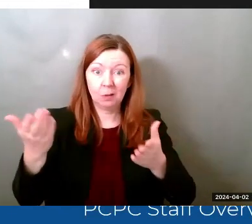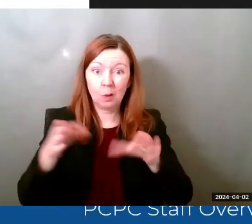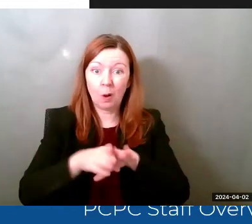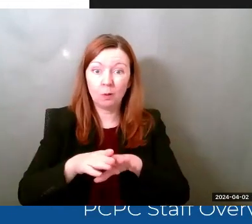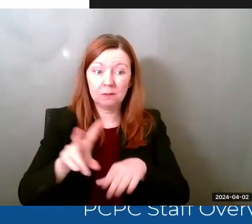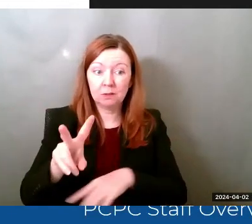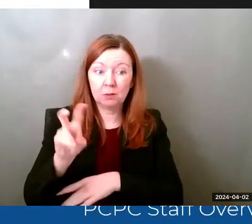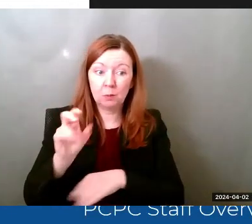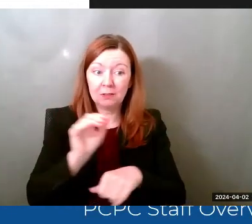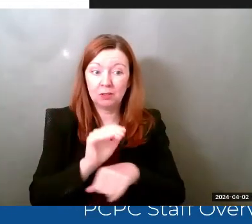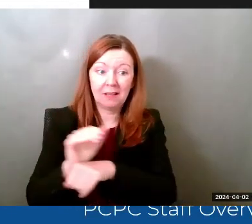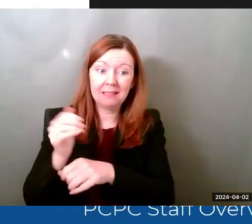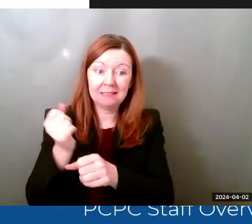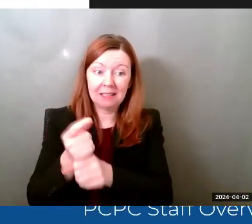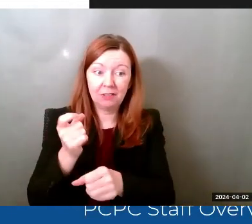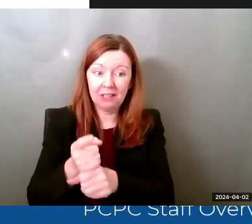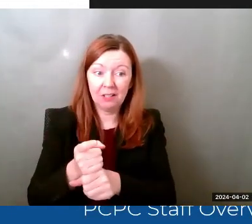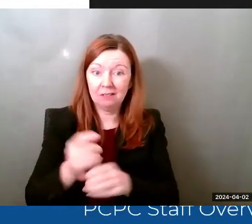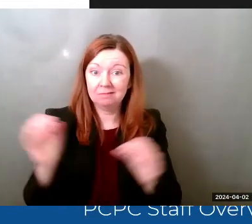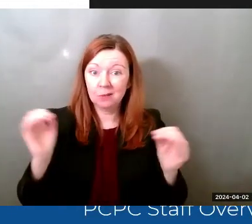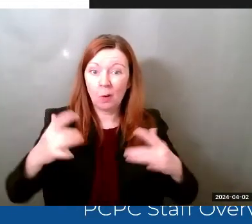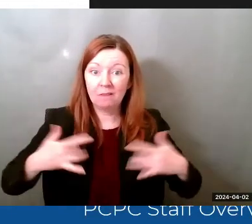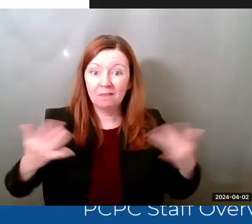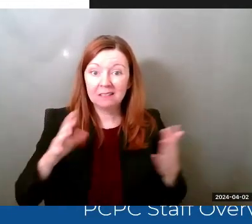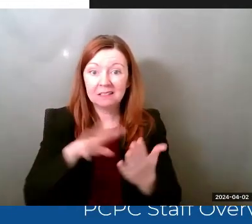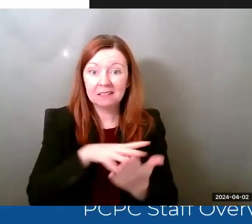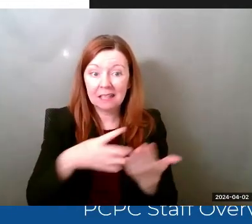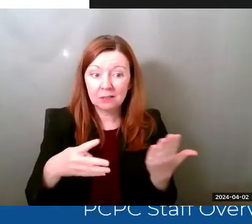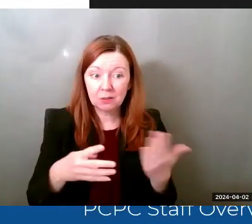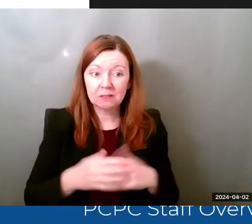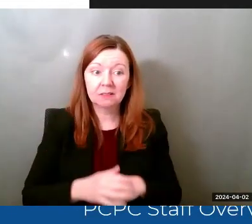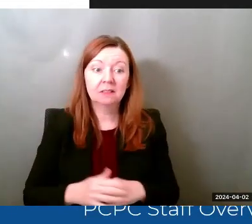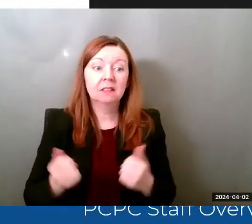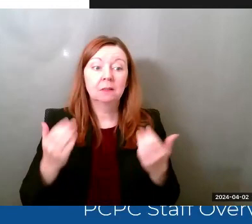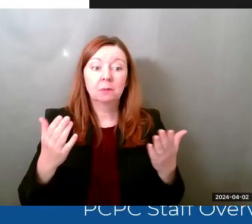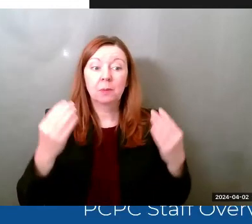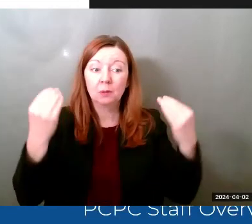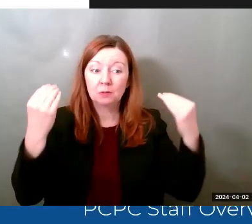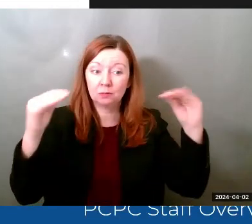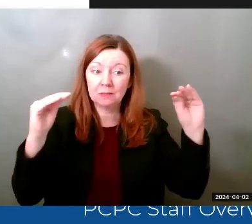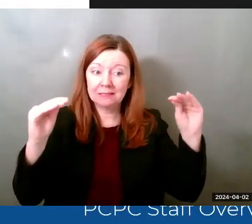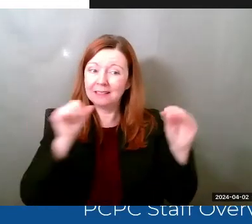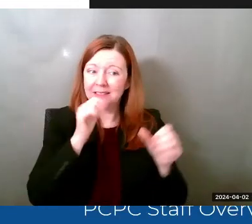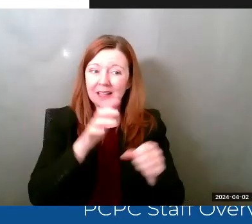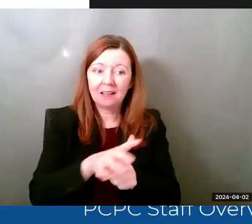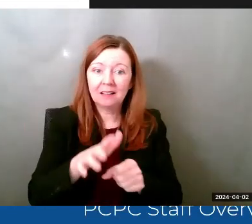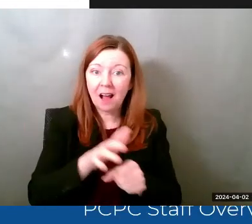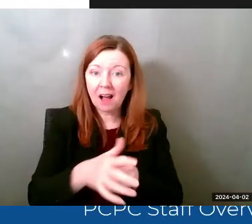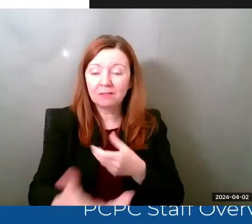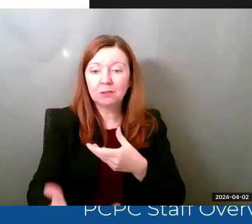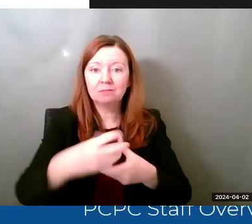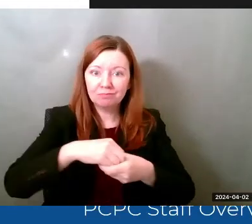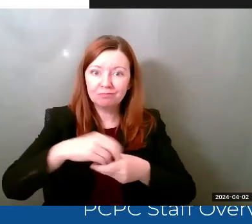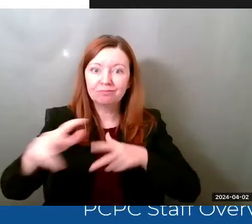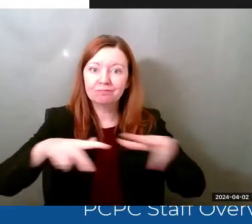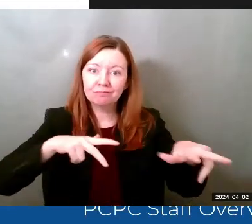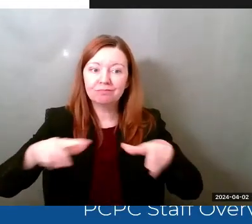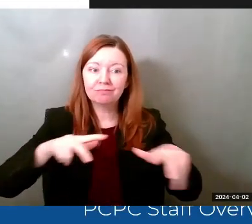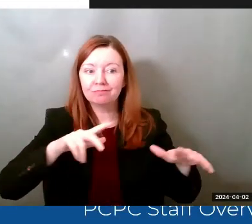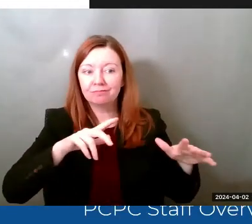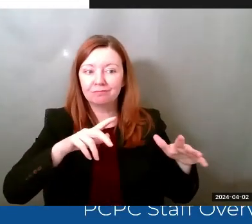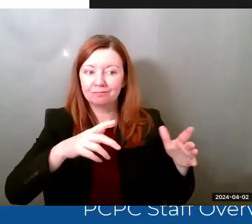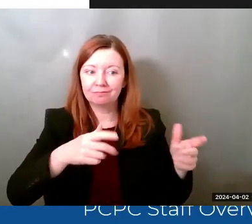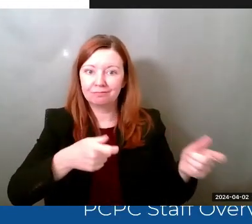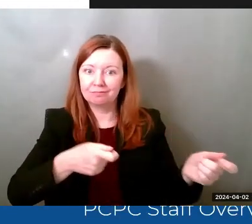per year when there are no events scheduled. The proposed retail program is not sufficient to engage pedestrians